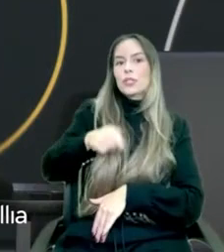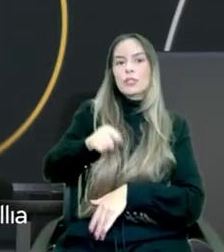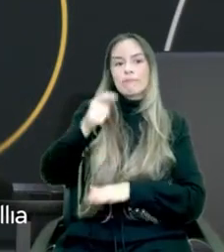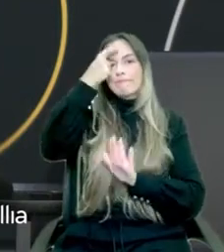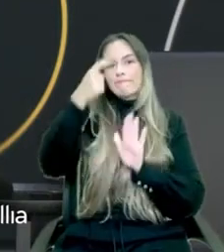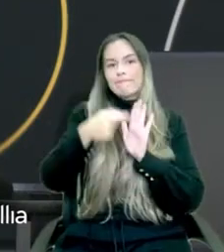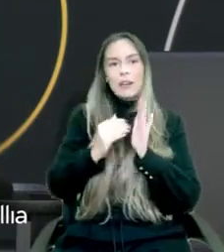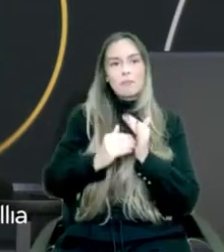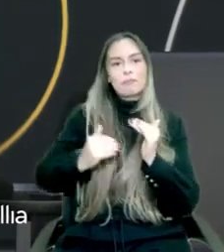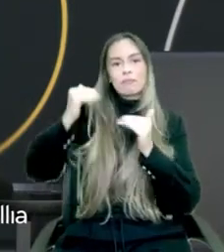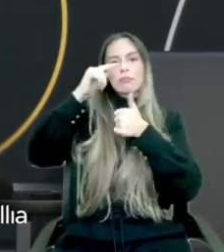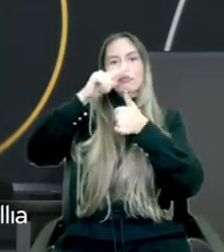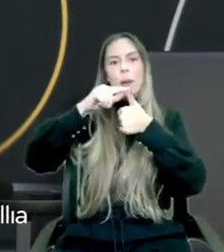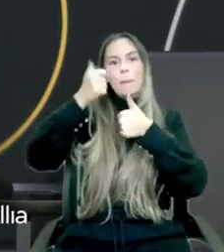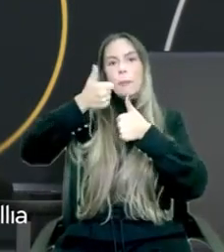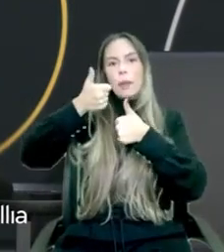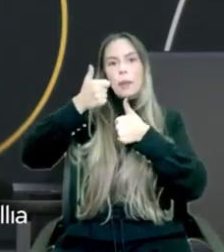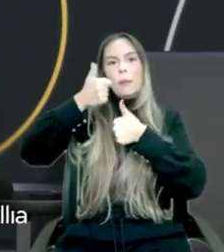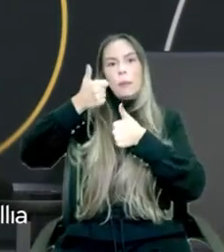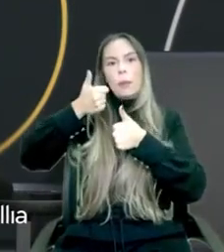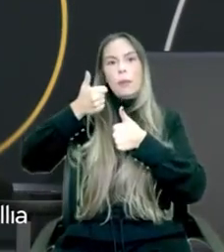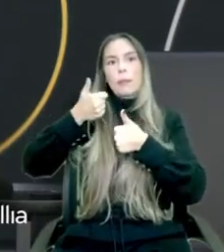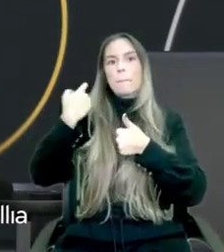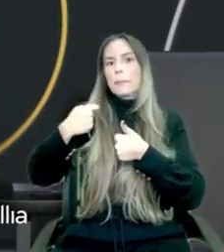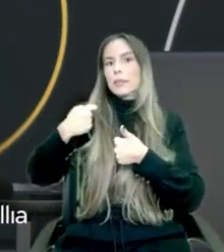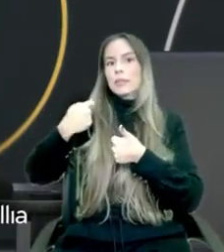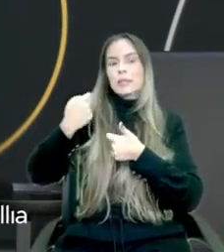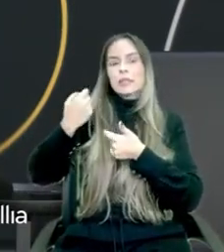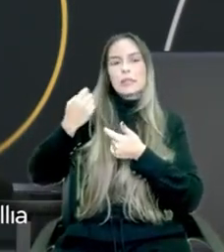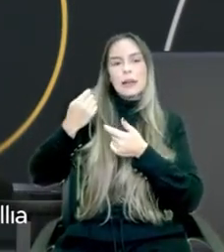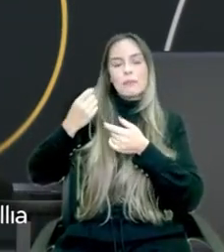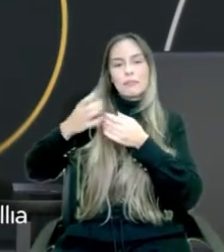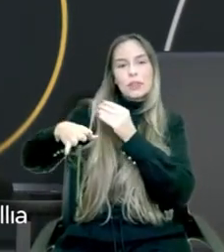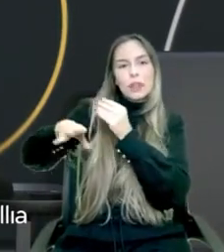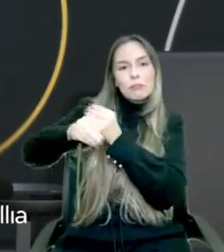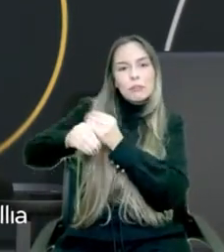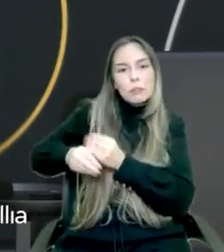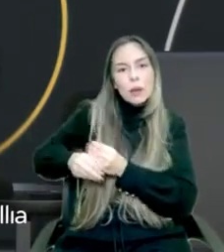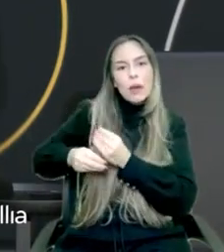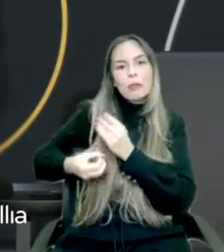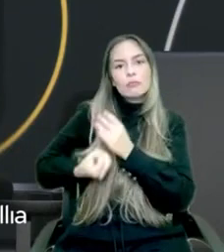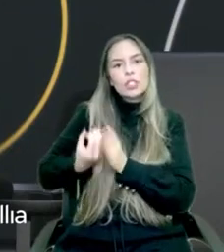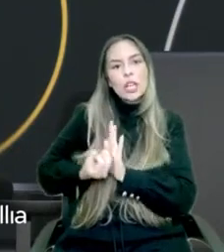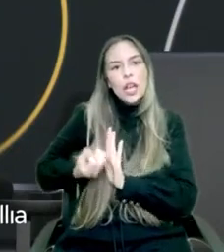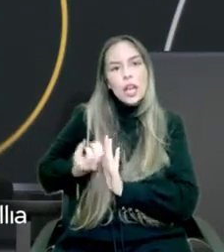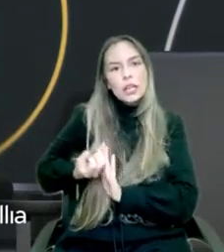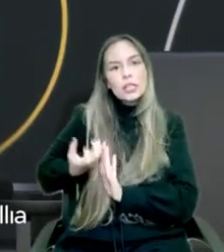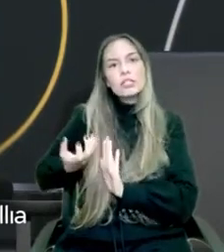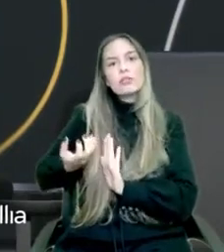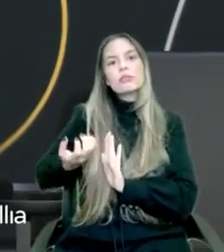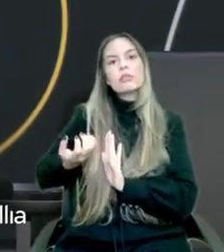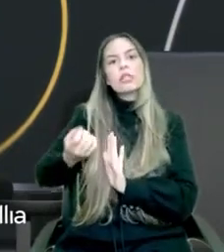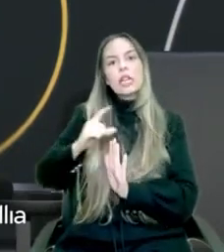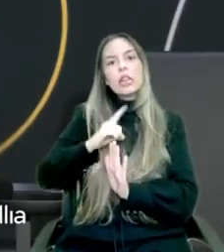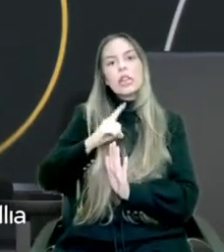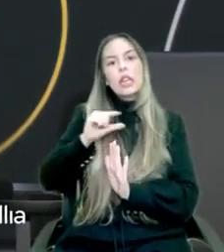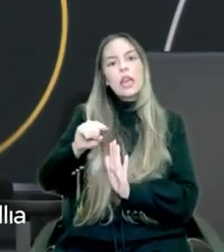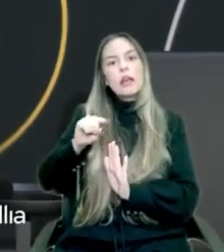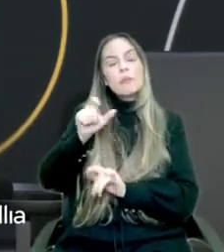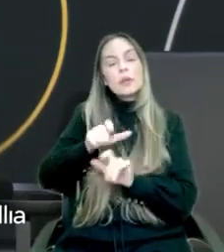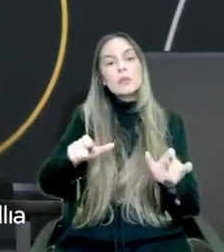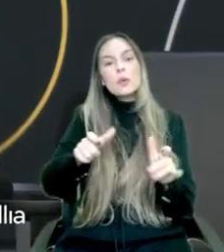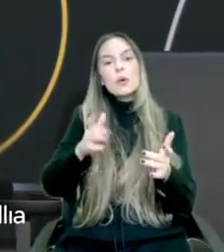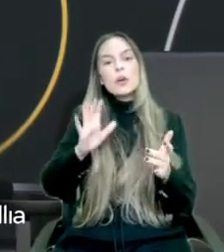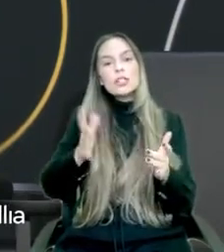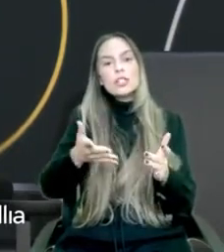AI, be generative, whatever. You know, how can I do that? My people already had full-time